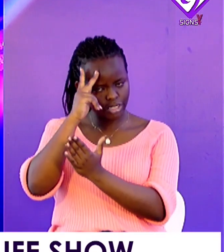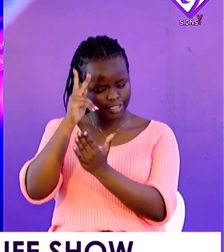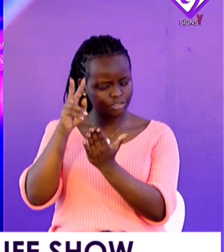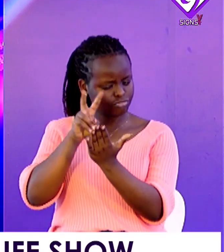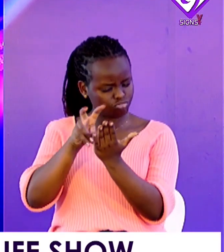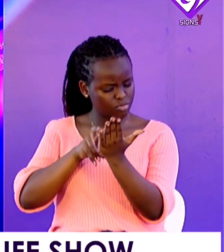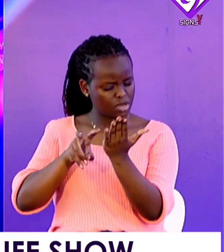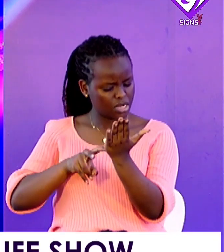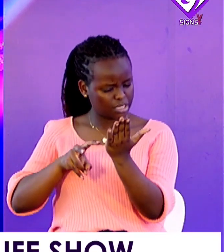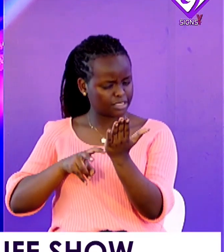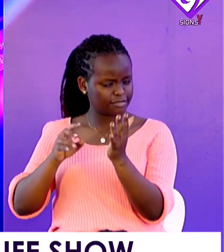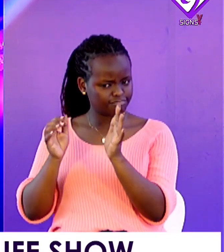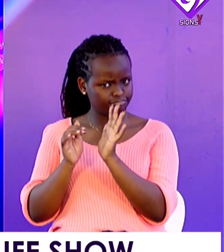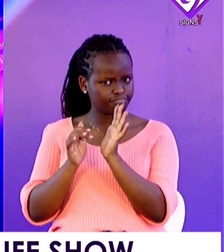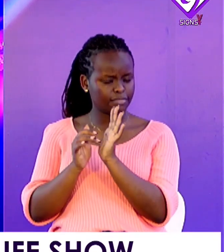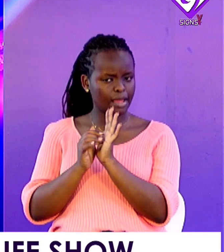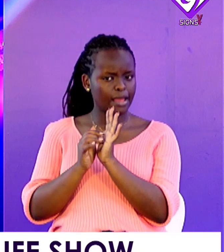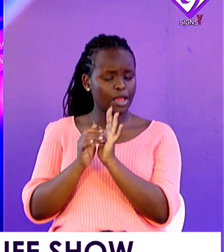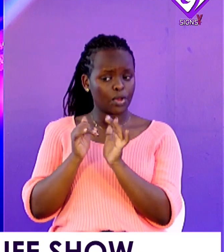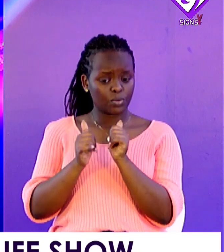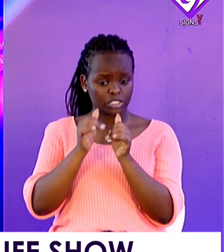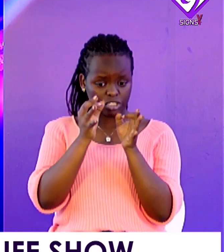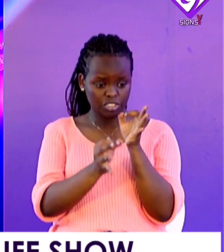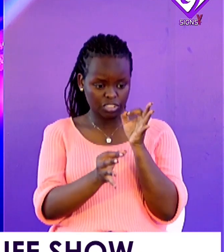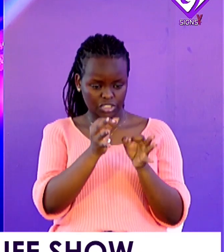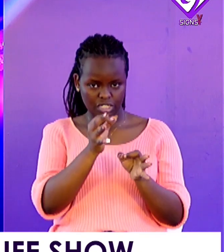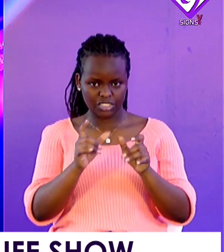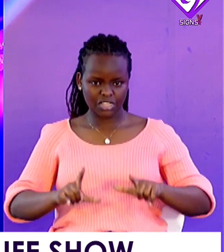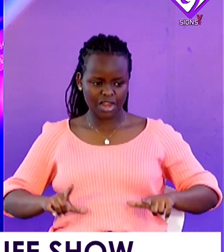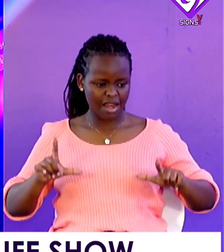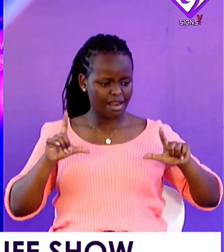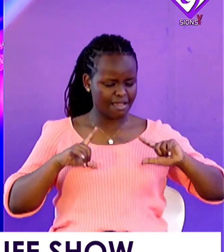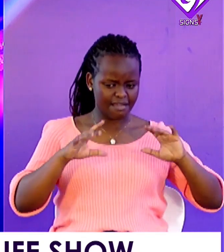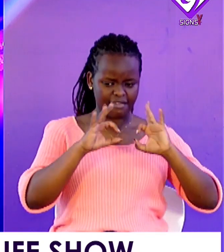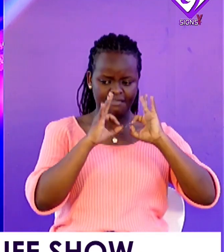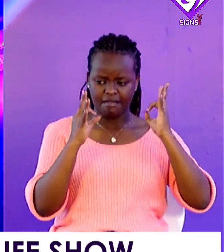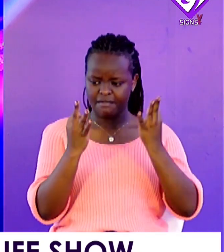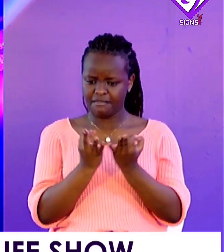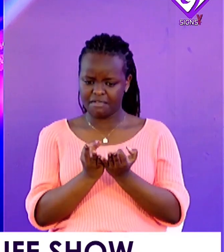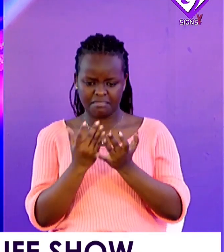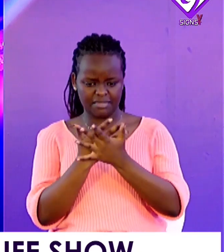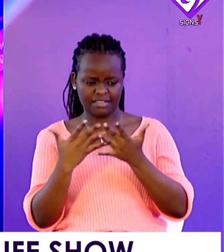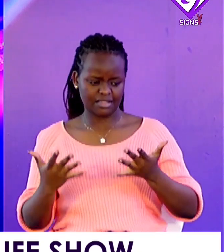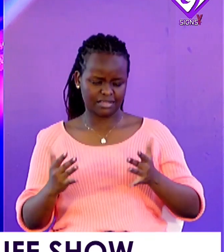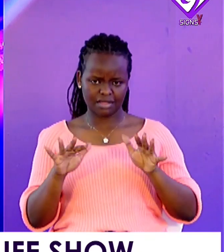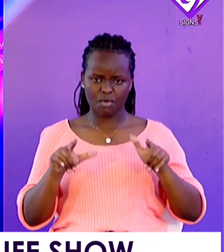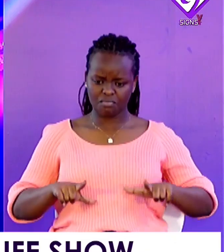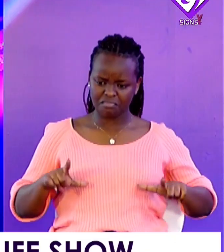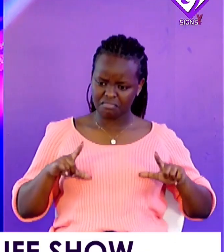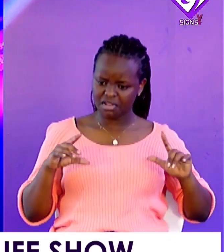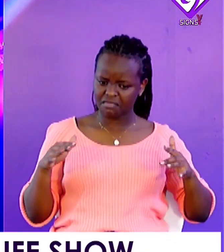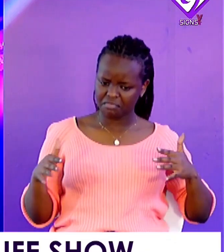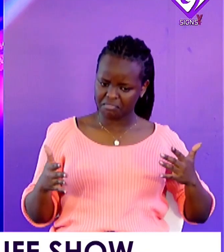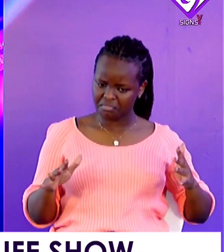the basis for which we judge matters of life or family, and also